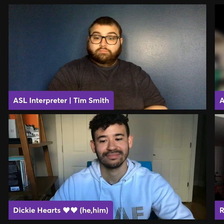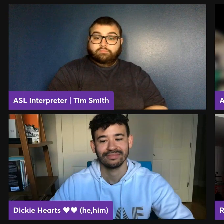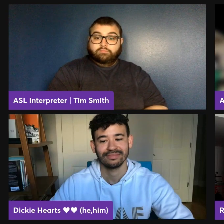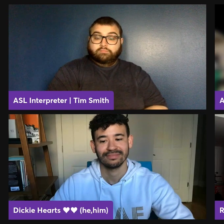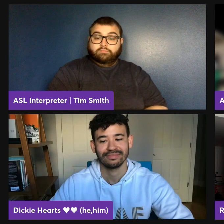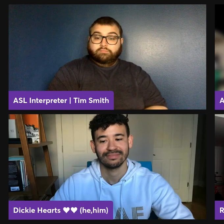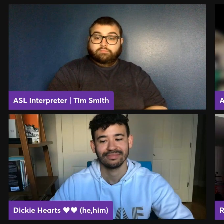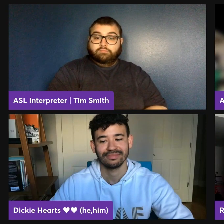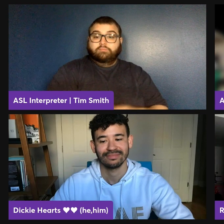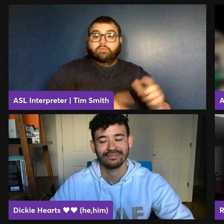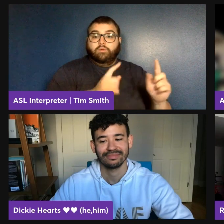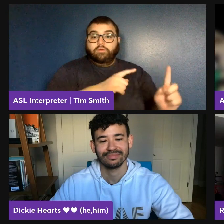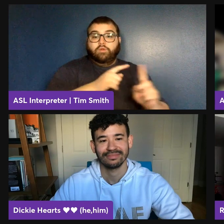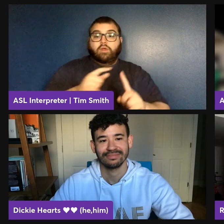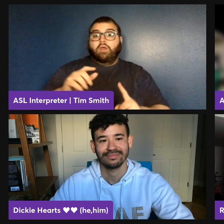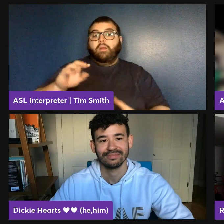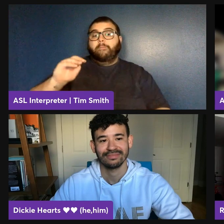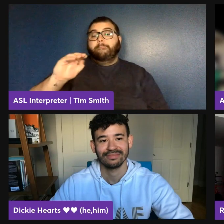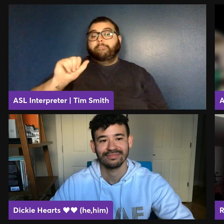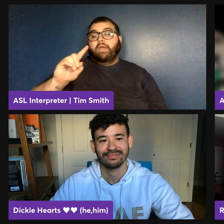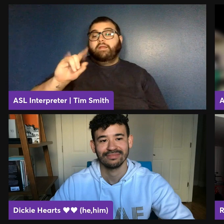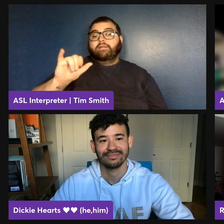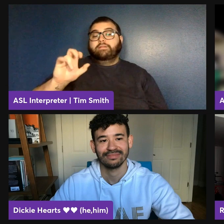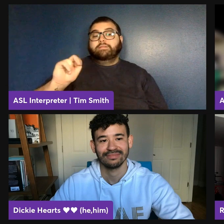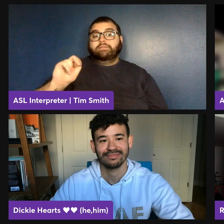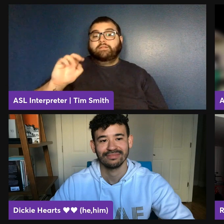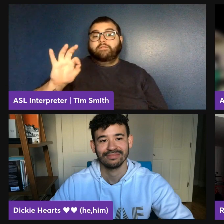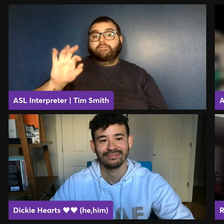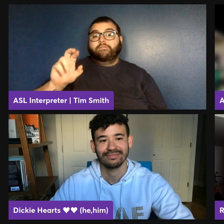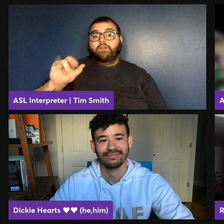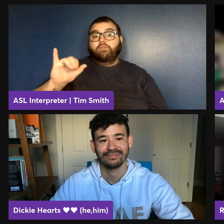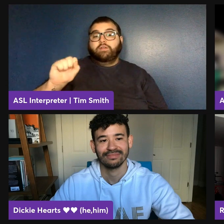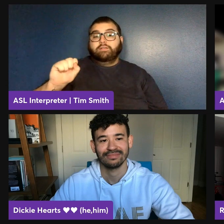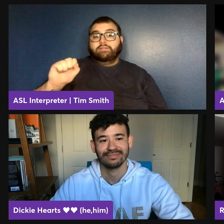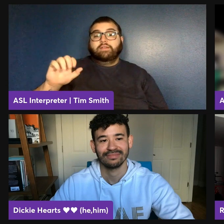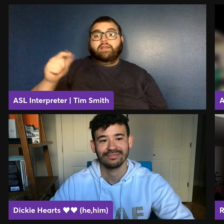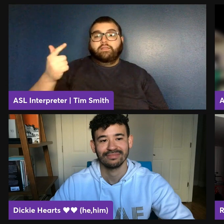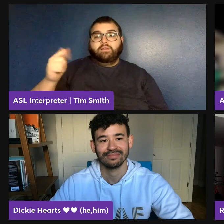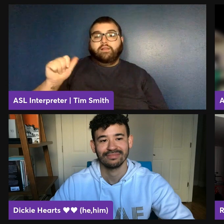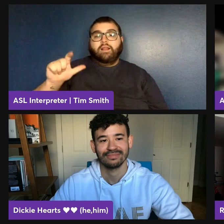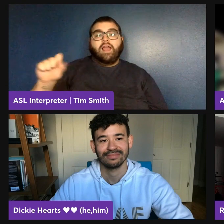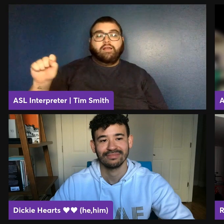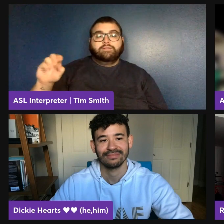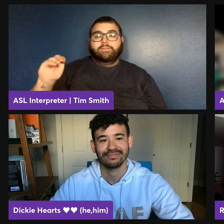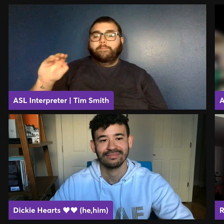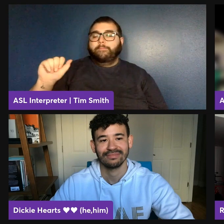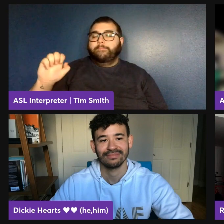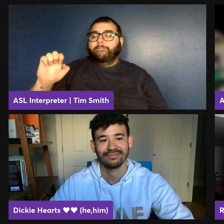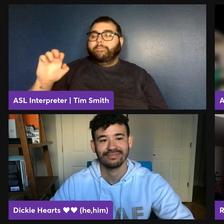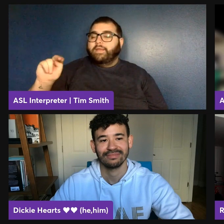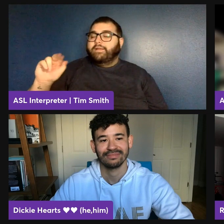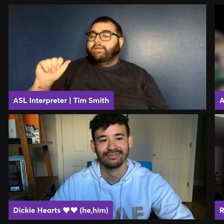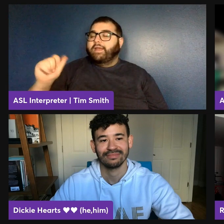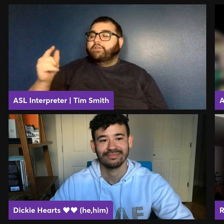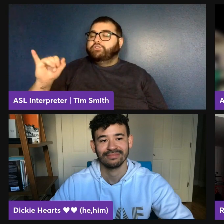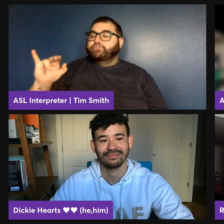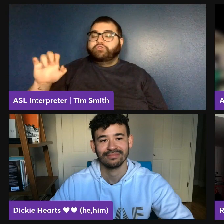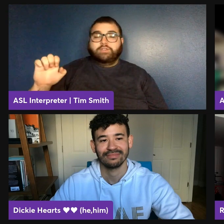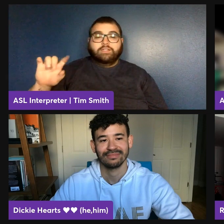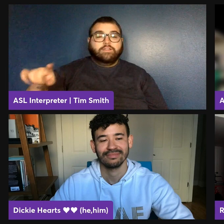Madison Ferris in The Glass Menagerie as Laura, as the first mobility disabled actress to play Laura on Broadway.